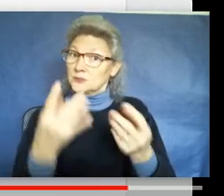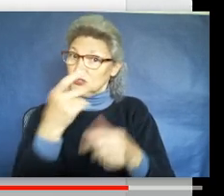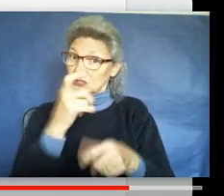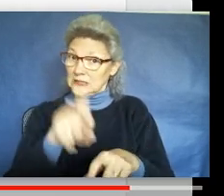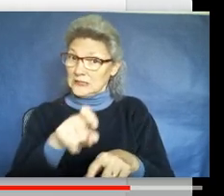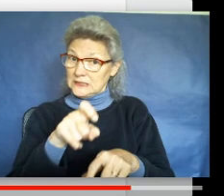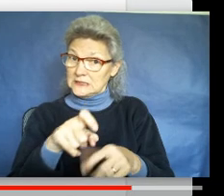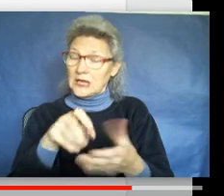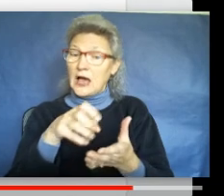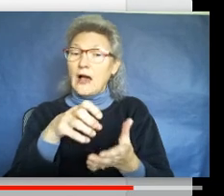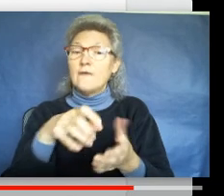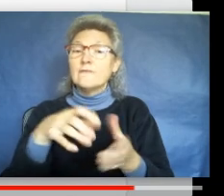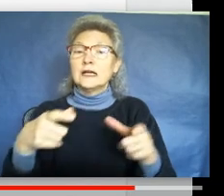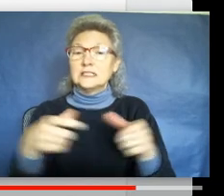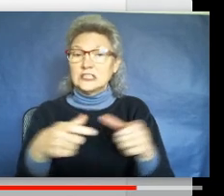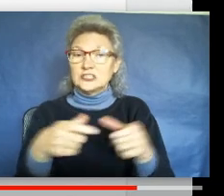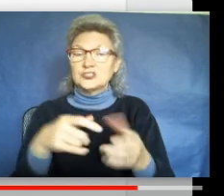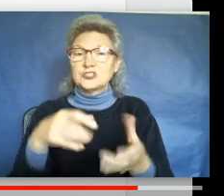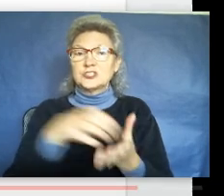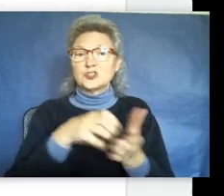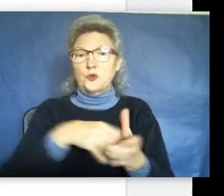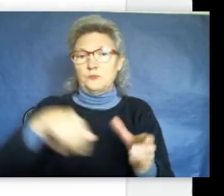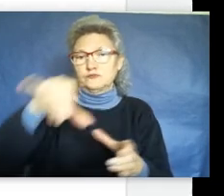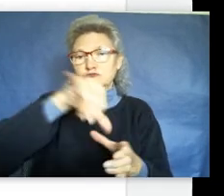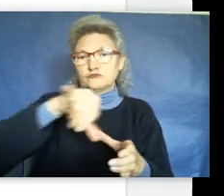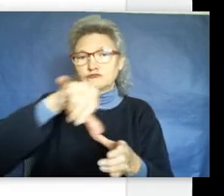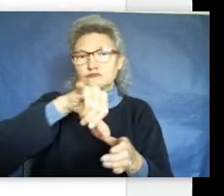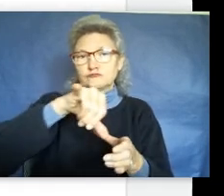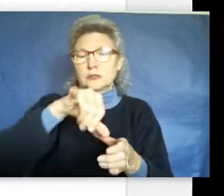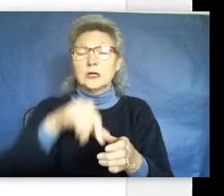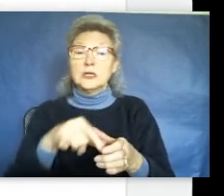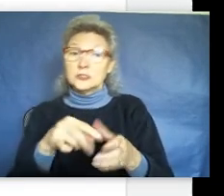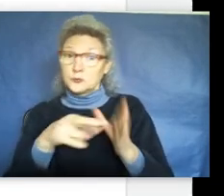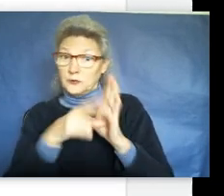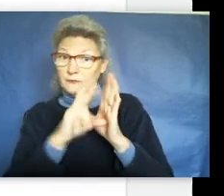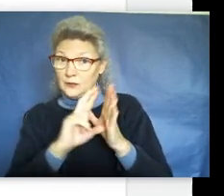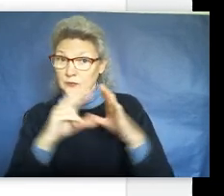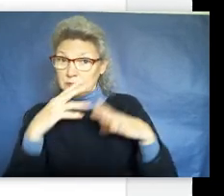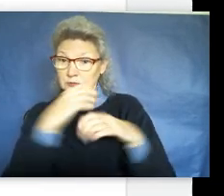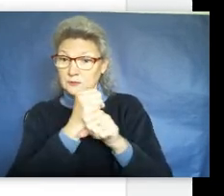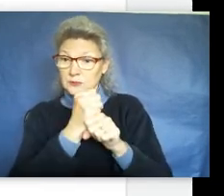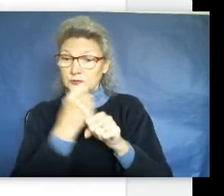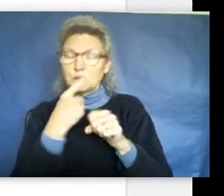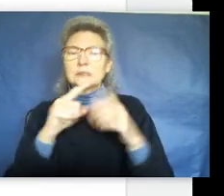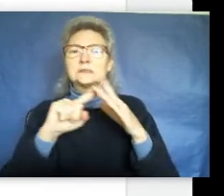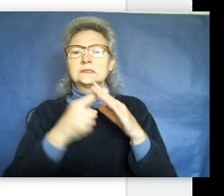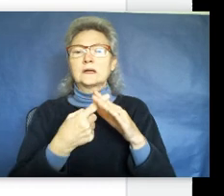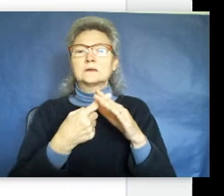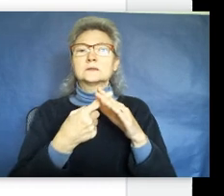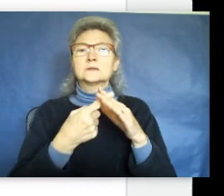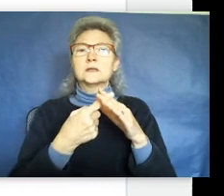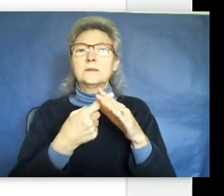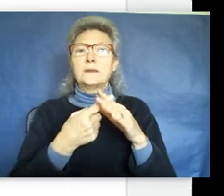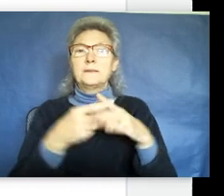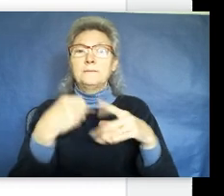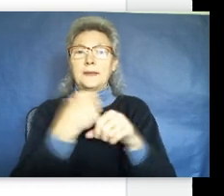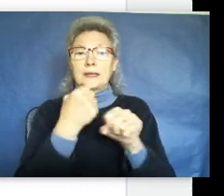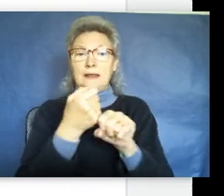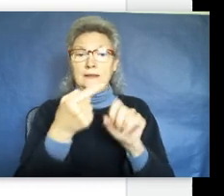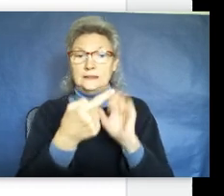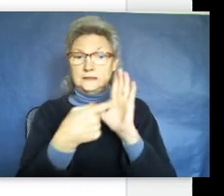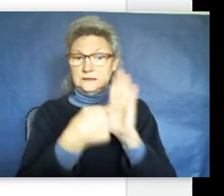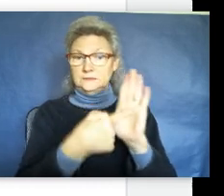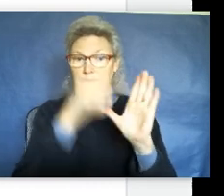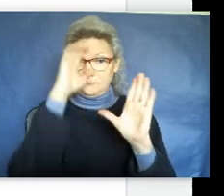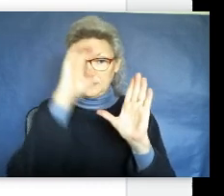of dish soap. So to quickly review or to summarize, we can start off by making this